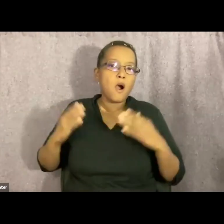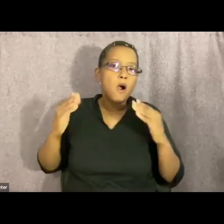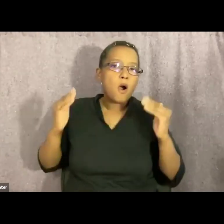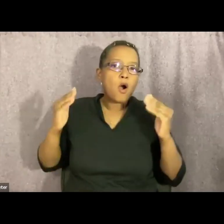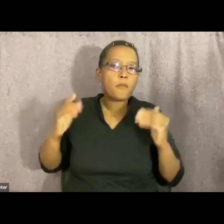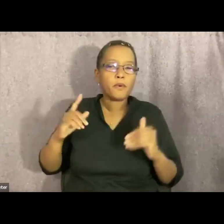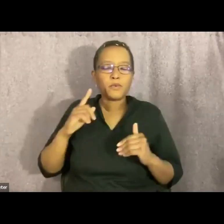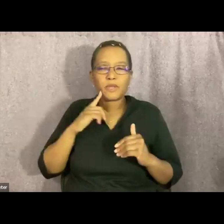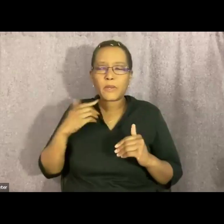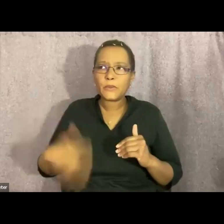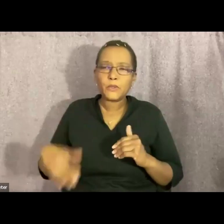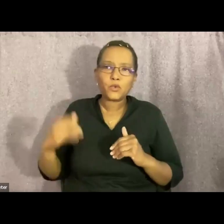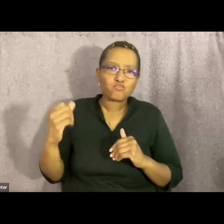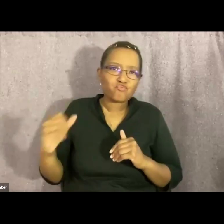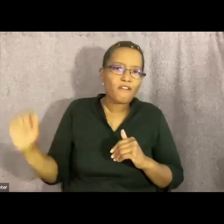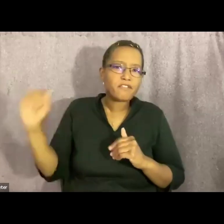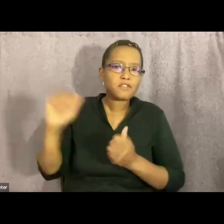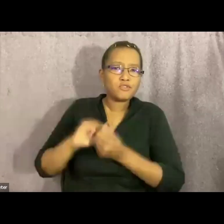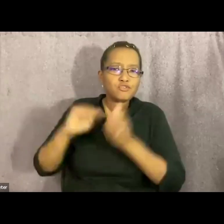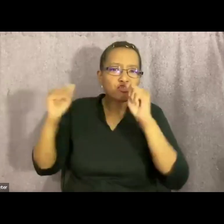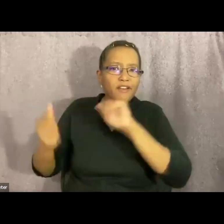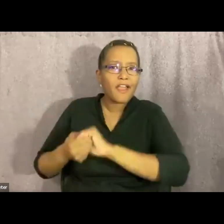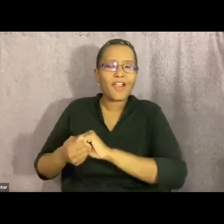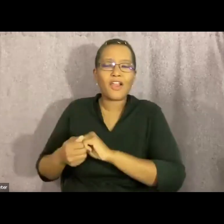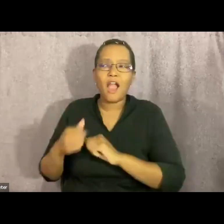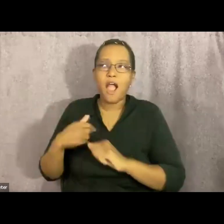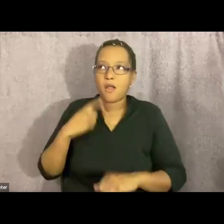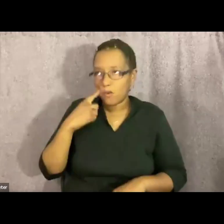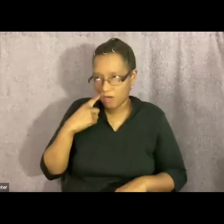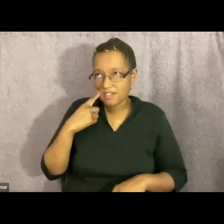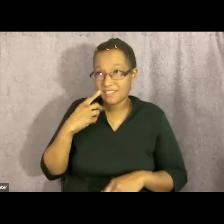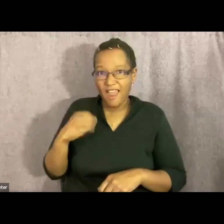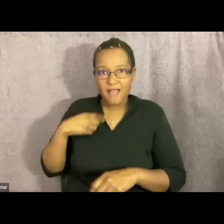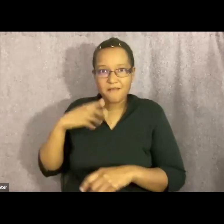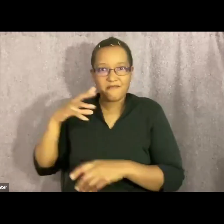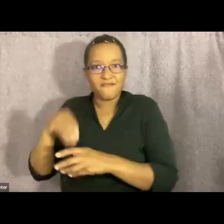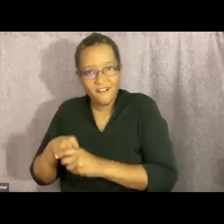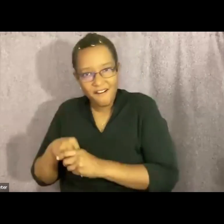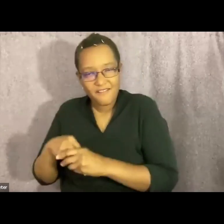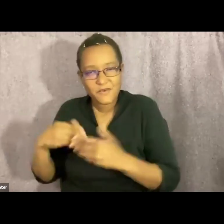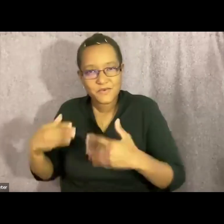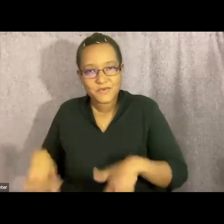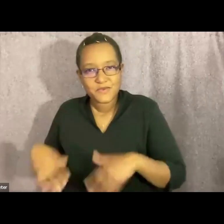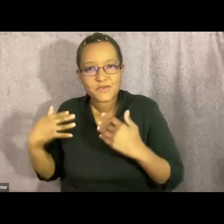both witness and be a part of. I really cannot wait